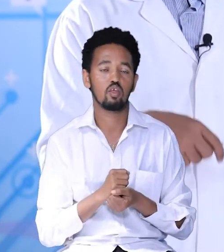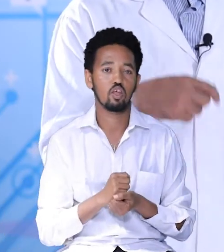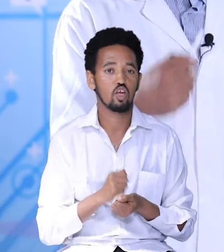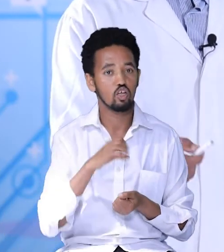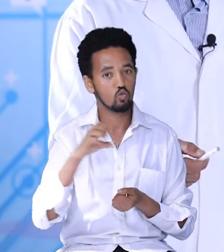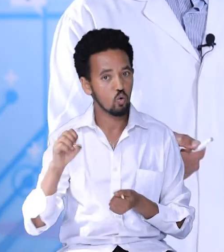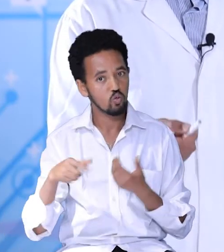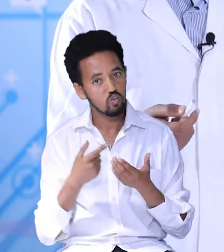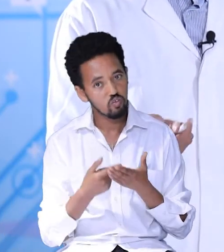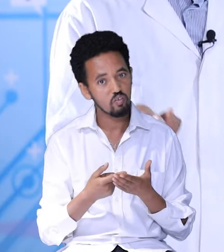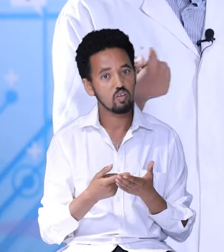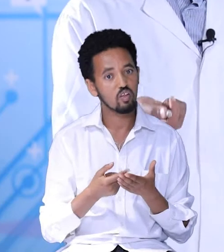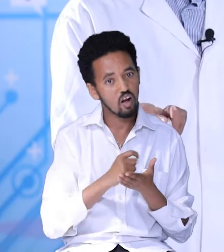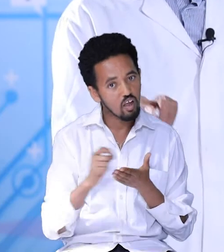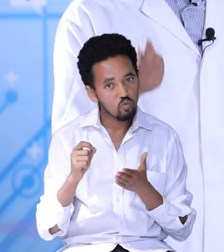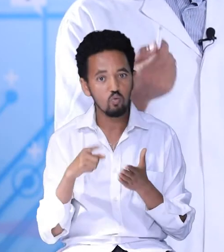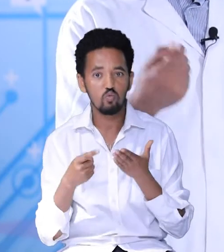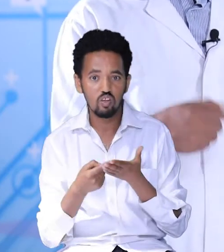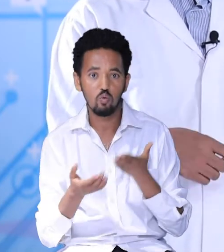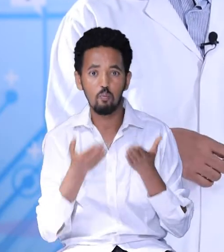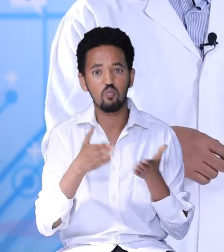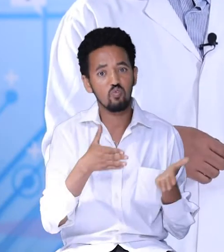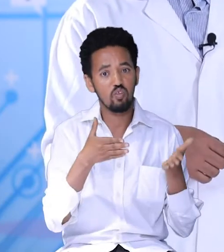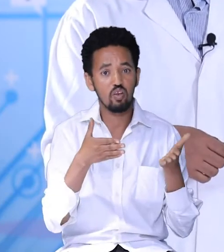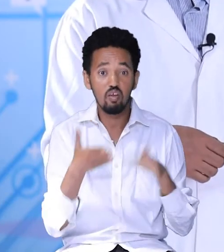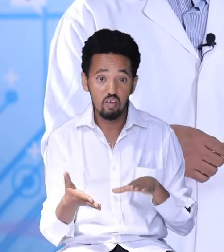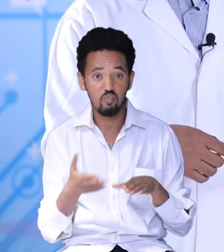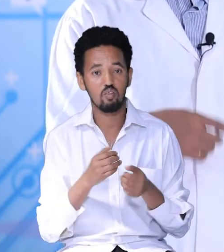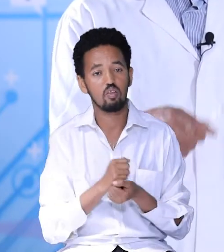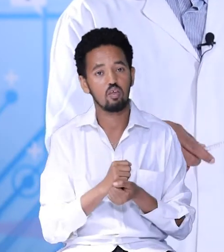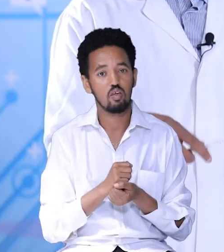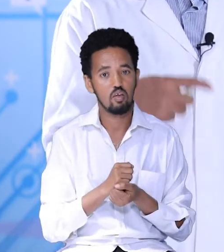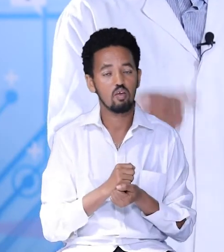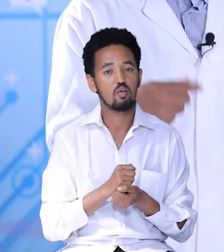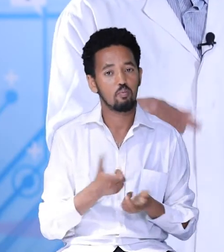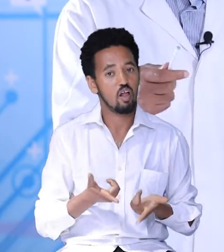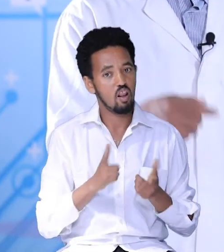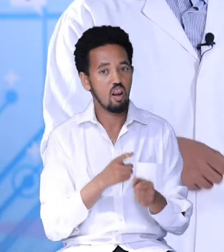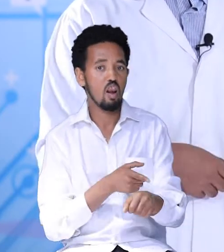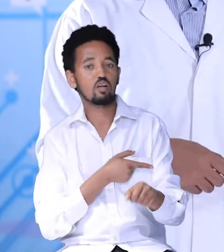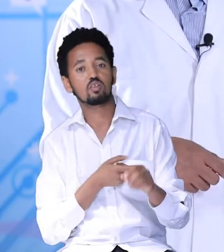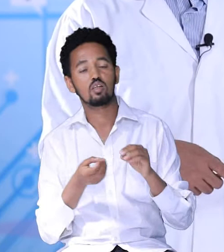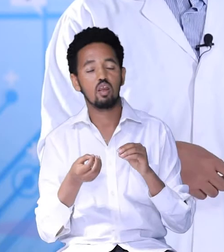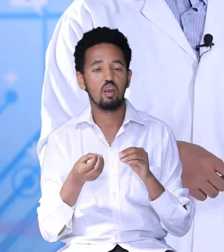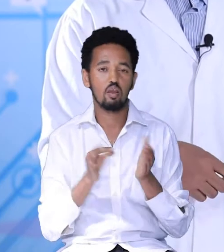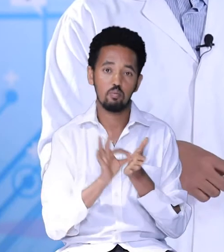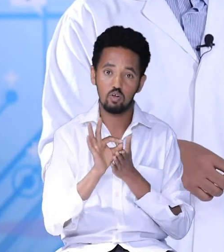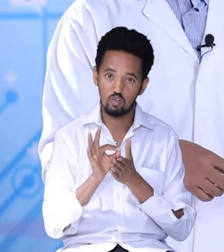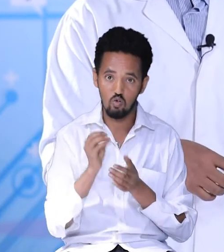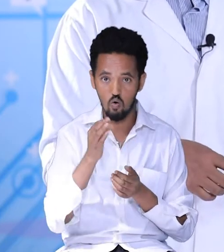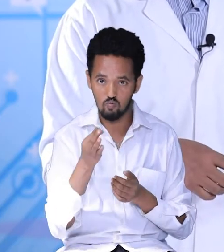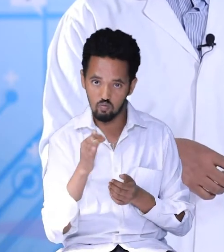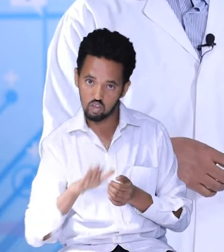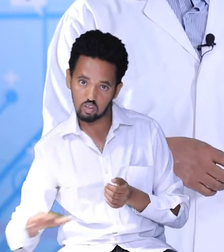So they try to compensate death by bearing large number of children.